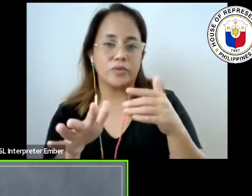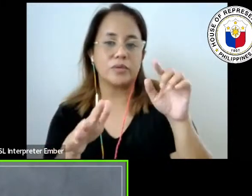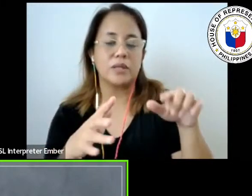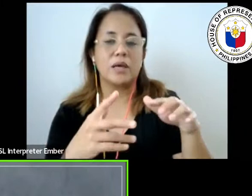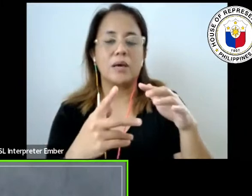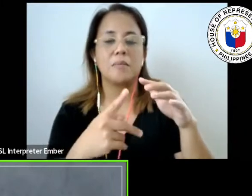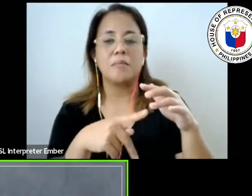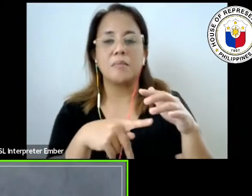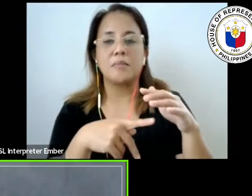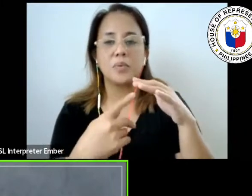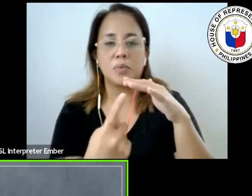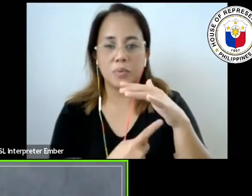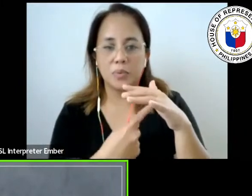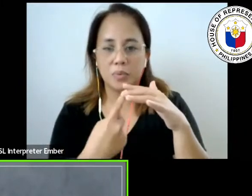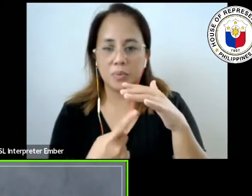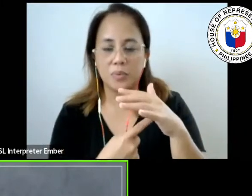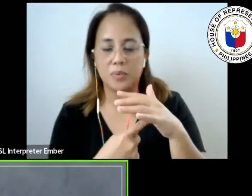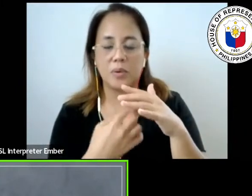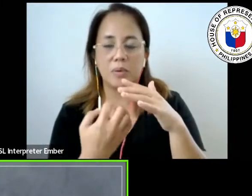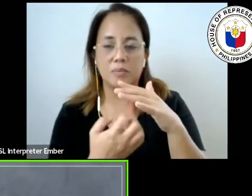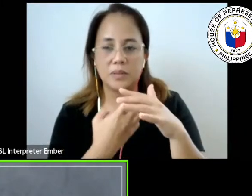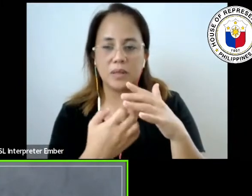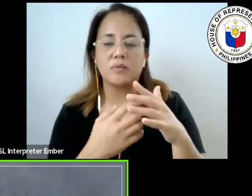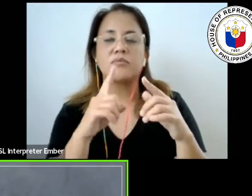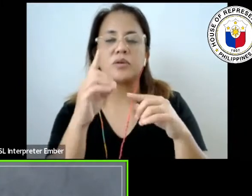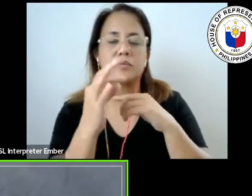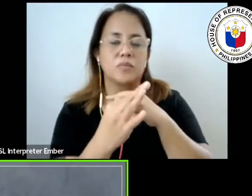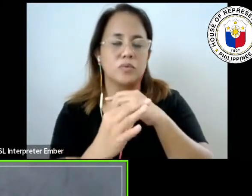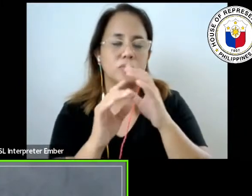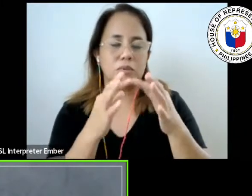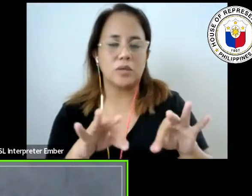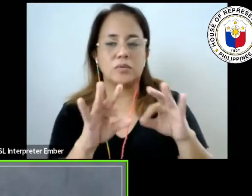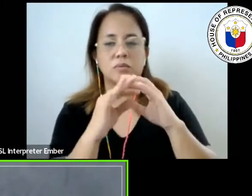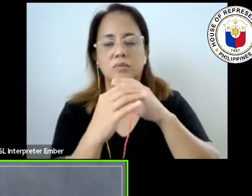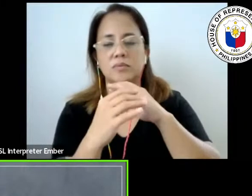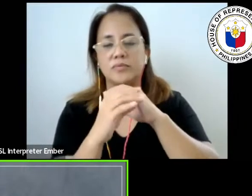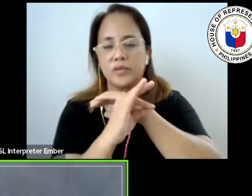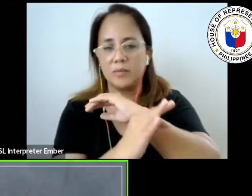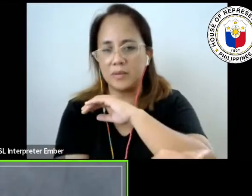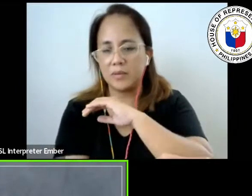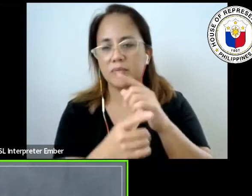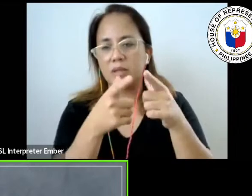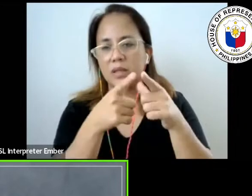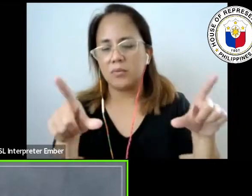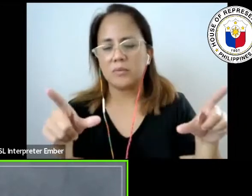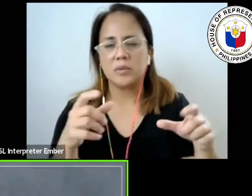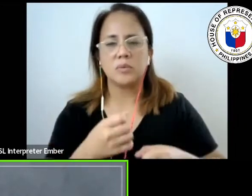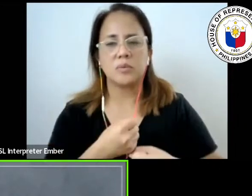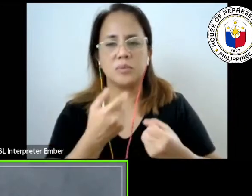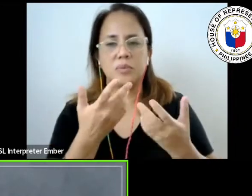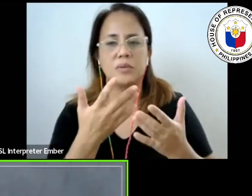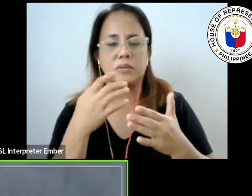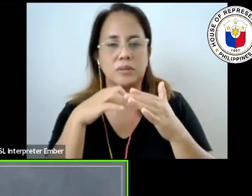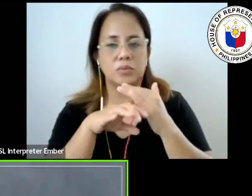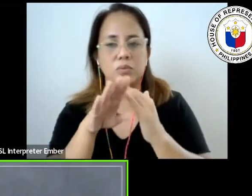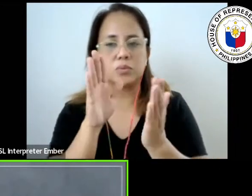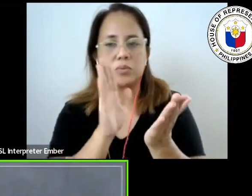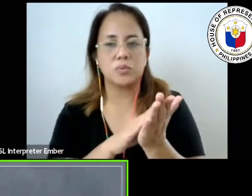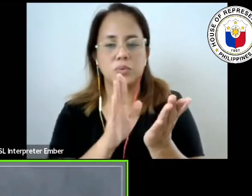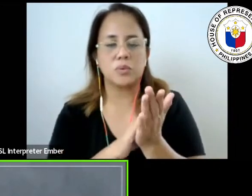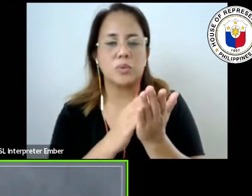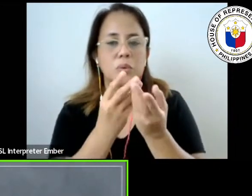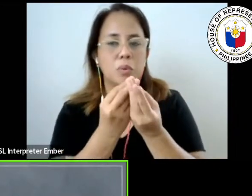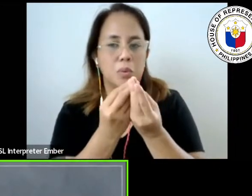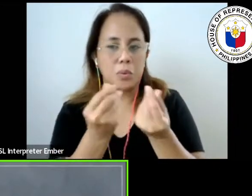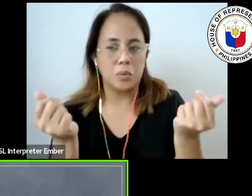grades or after the child has been learned the fundamentals of content of language, of his expression and thinking upon entering school, is the